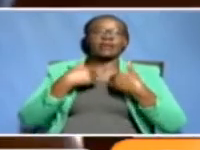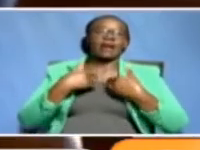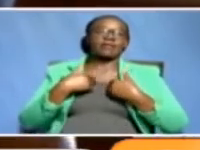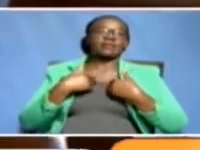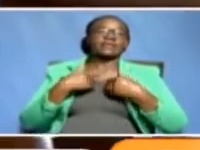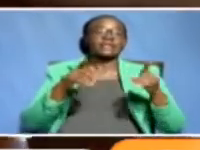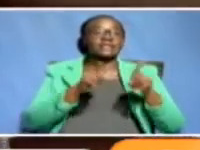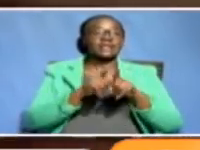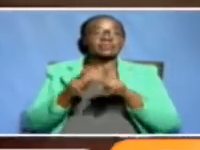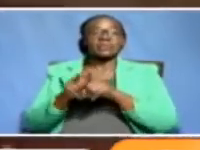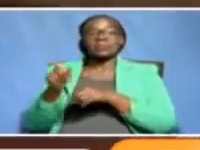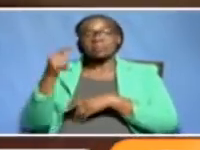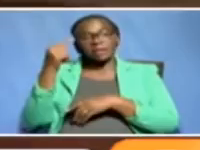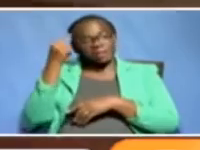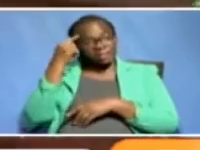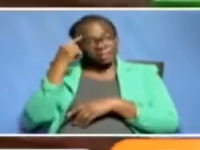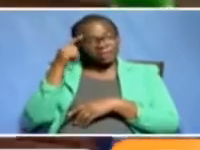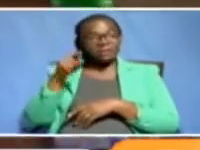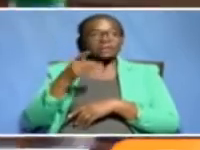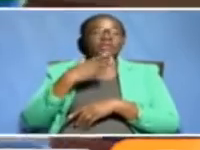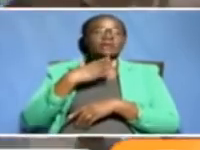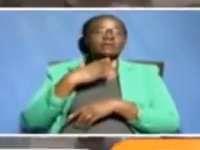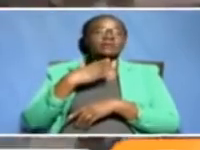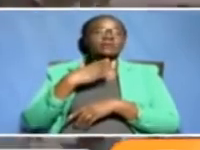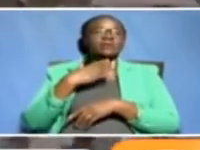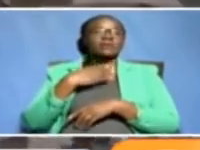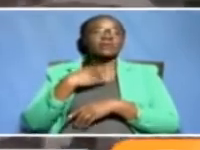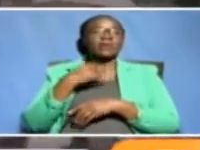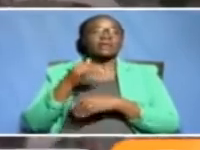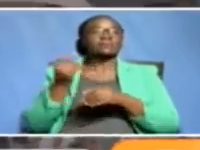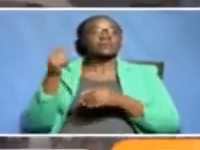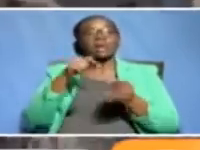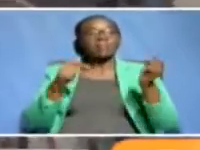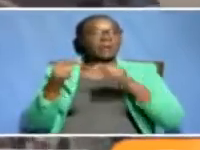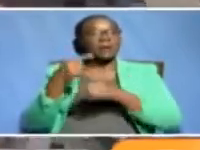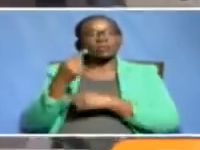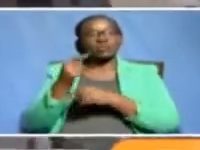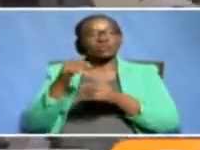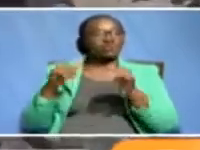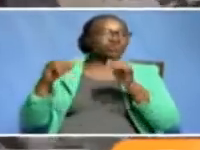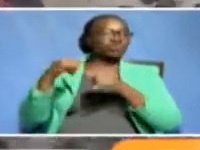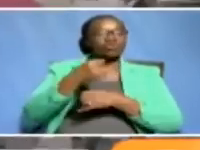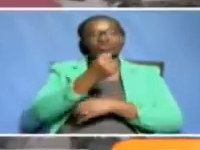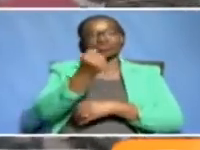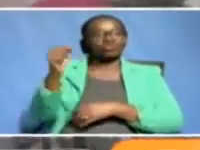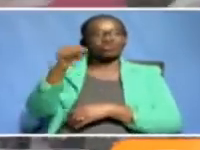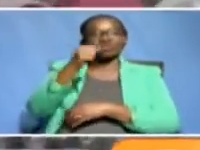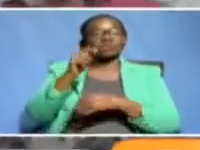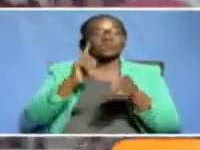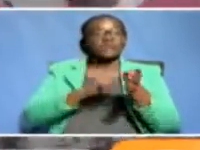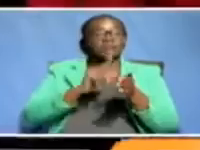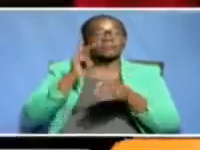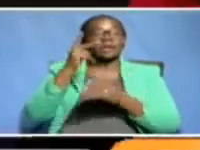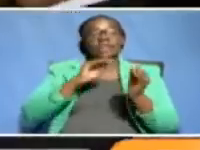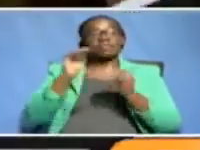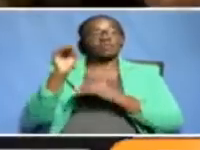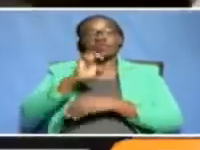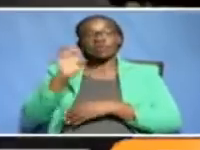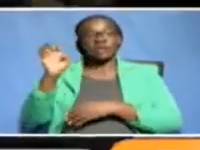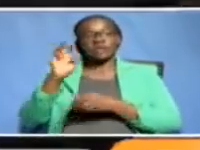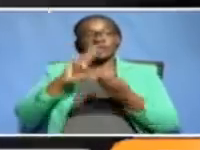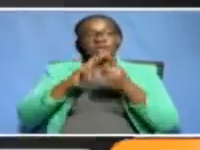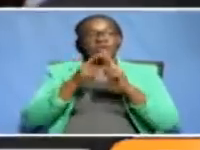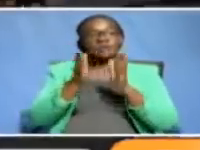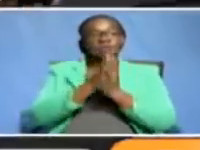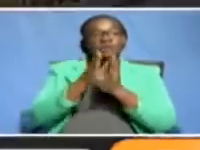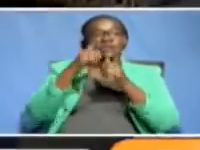halafu watalii wataongezeka tu. As Kenya faces towards the Far East, her relationship with